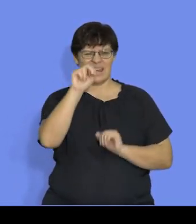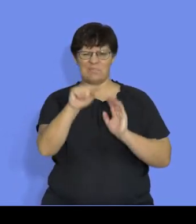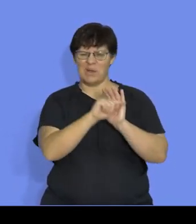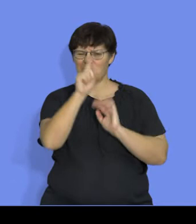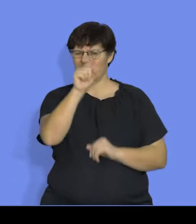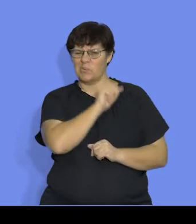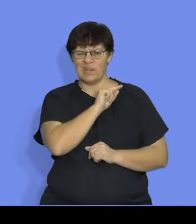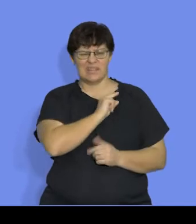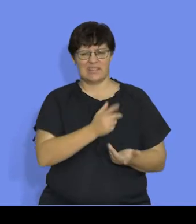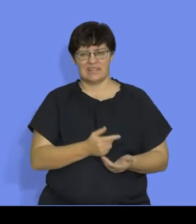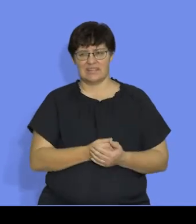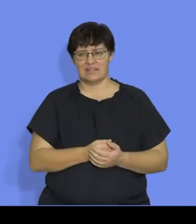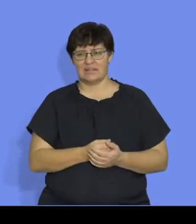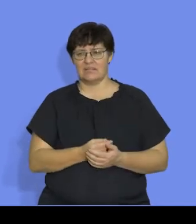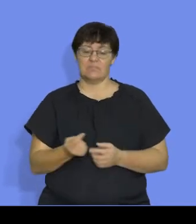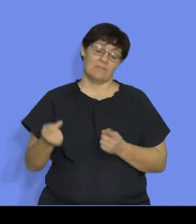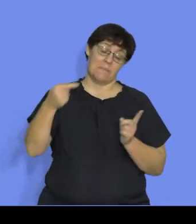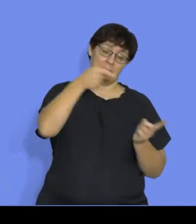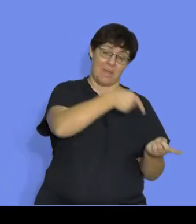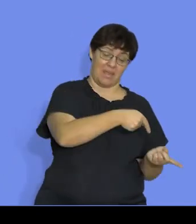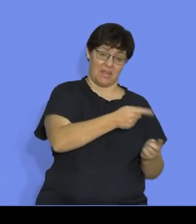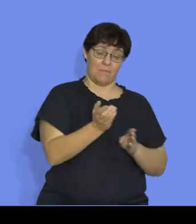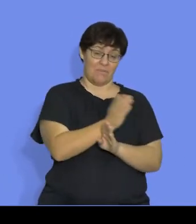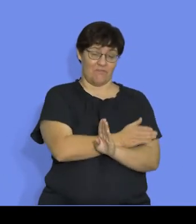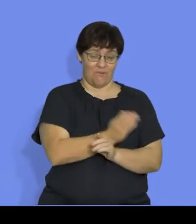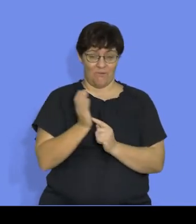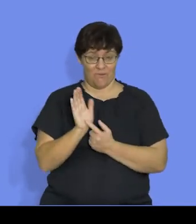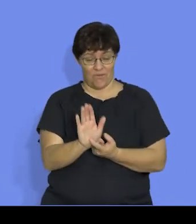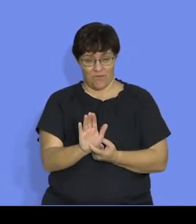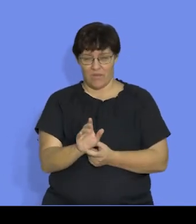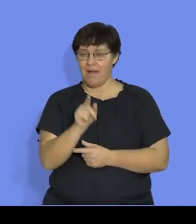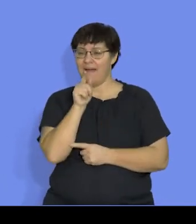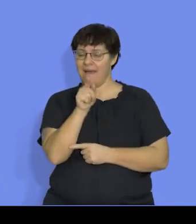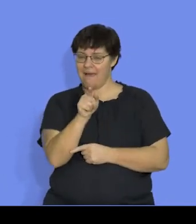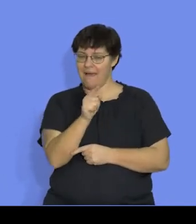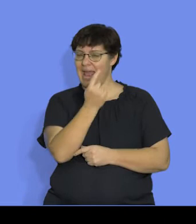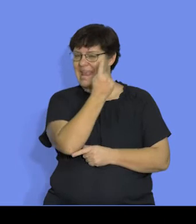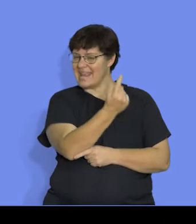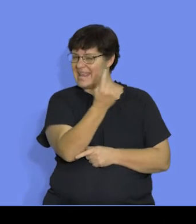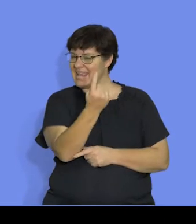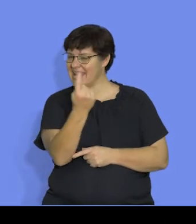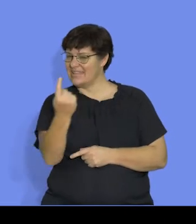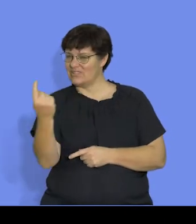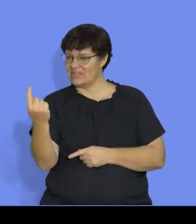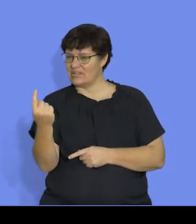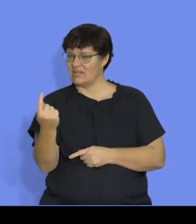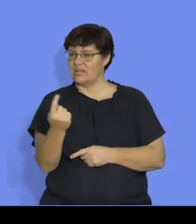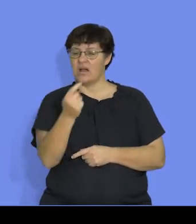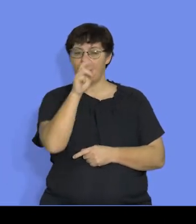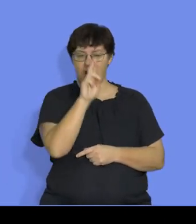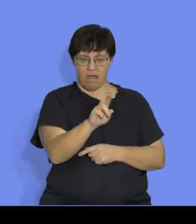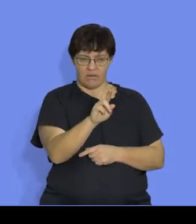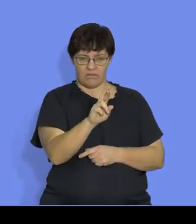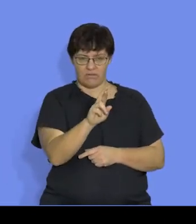n minus 1? If I go back to my previous slide, I can see that each time the power